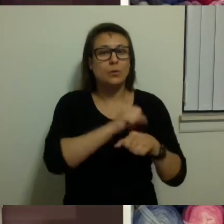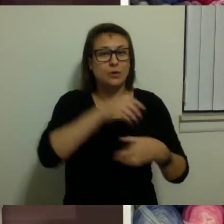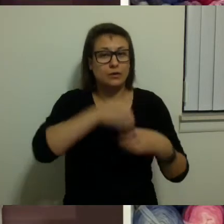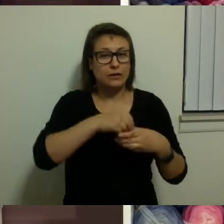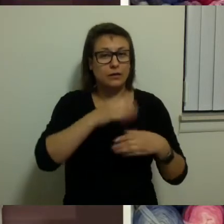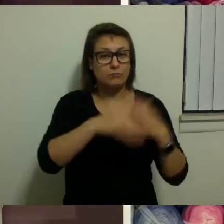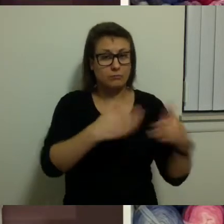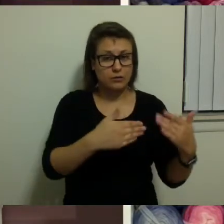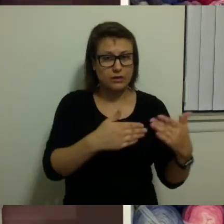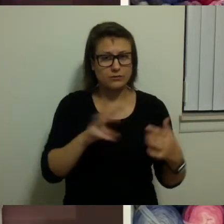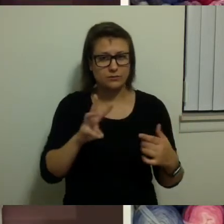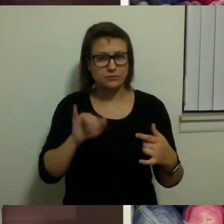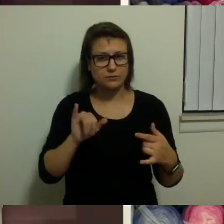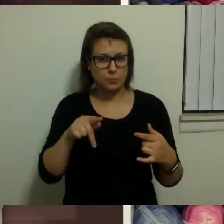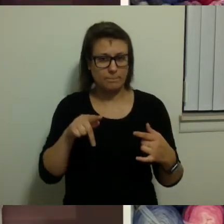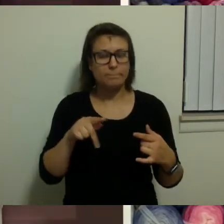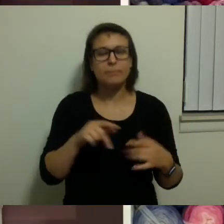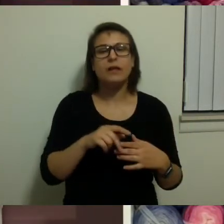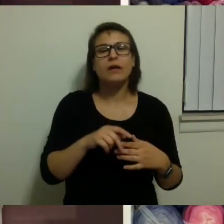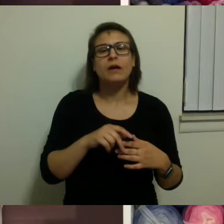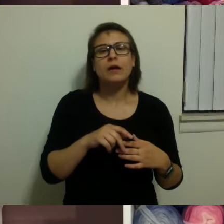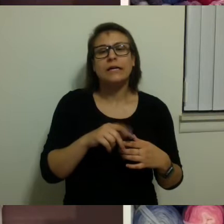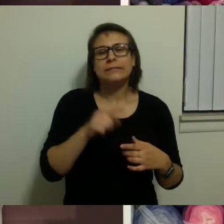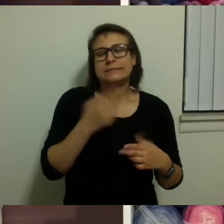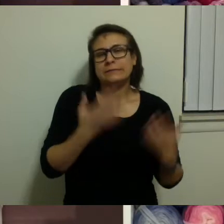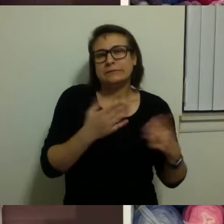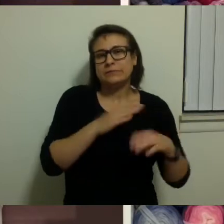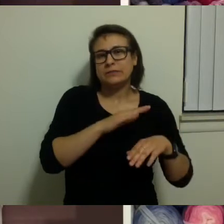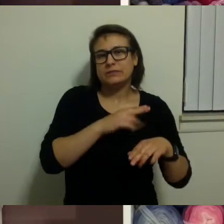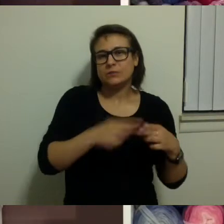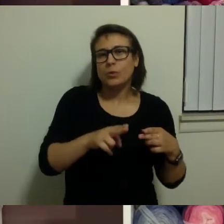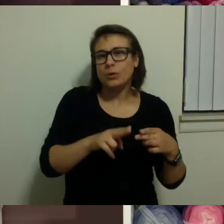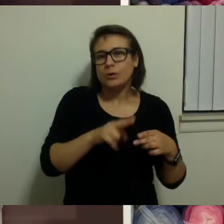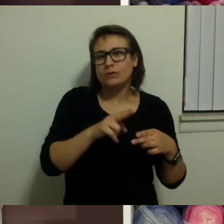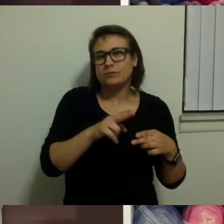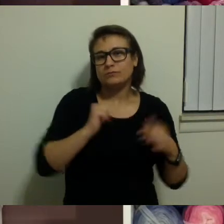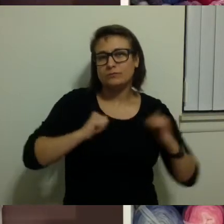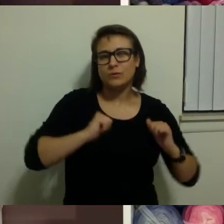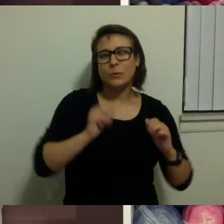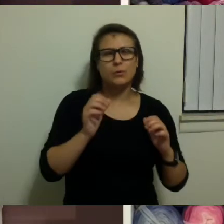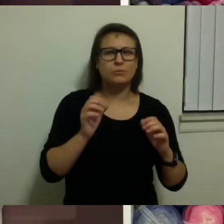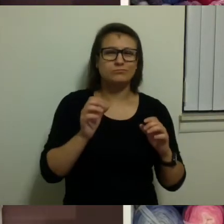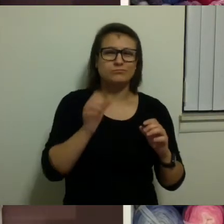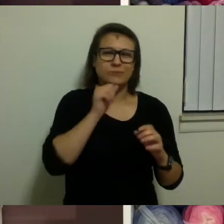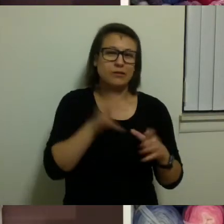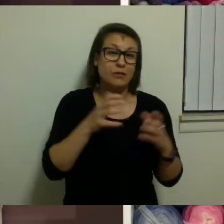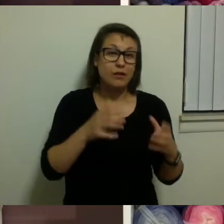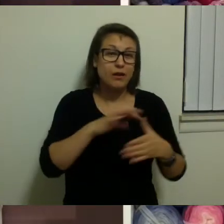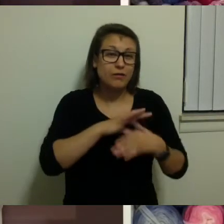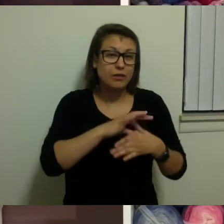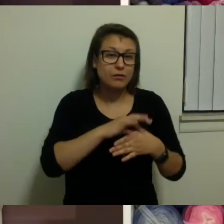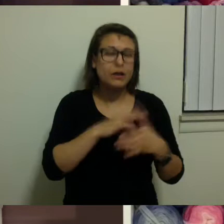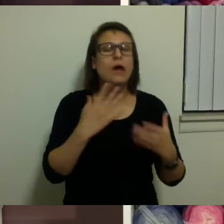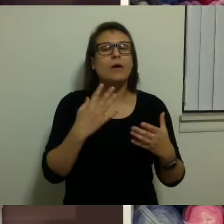is probably going to be a short episode. I don't have a ton of content. I do want to